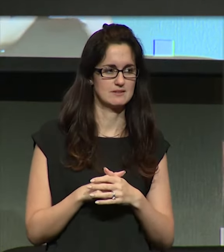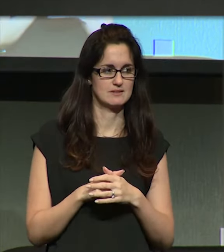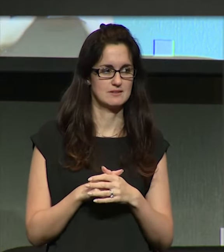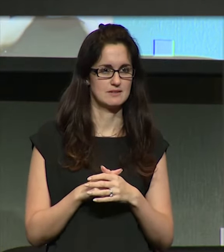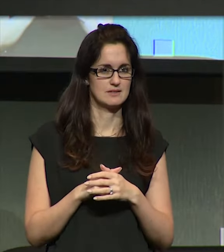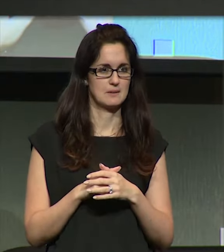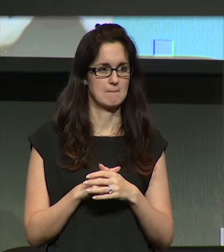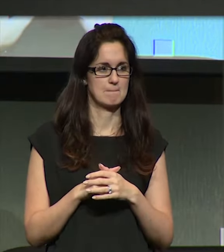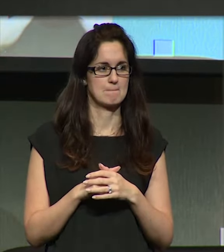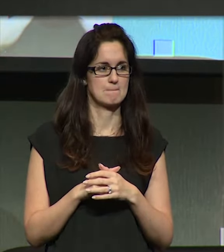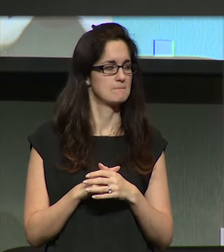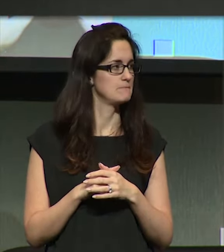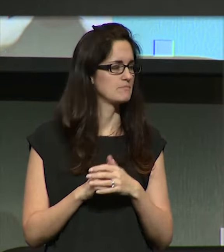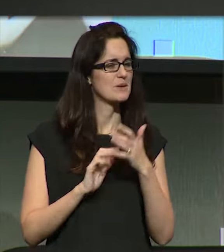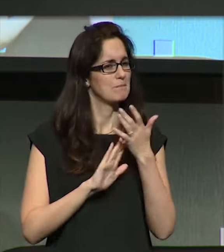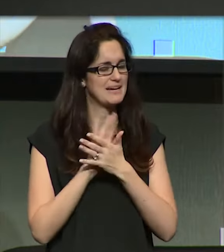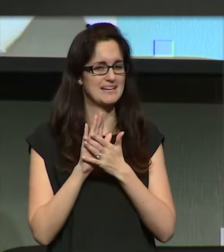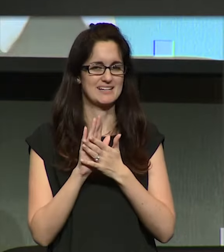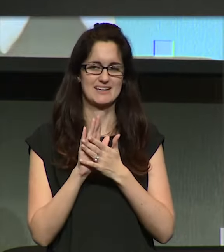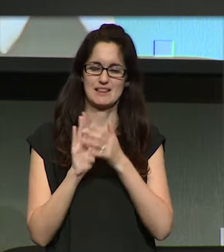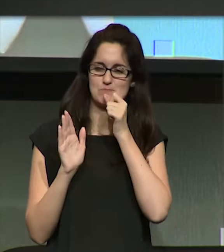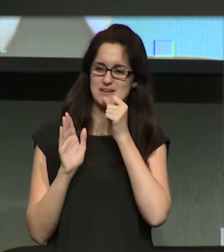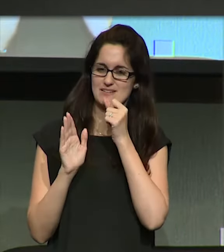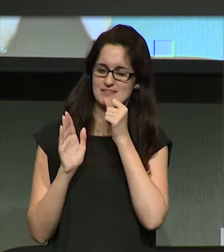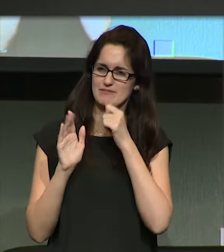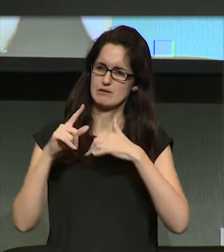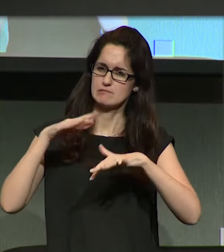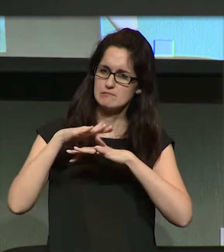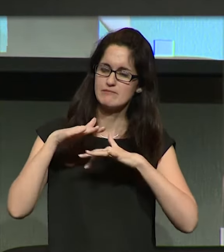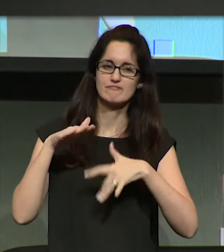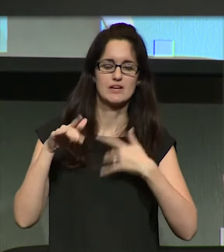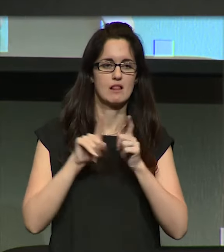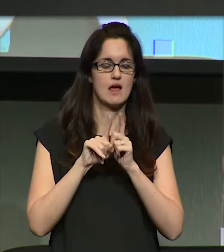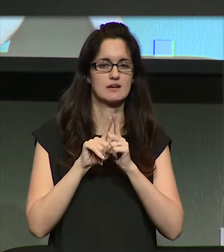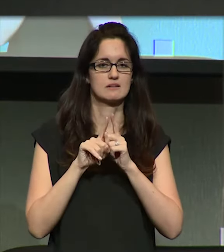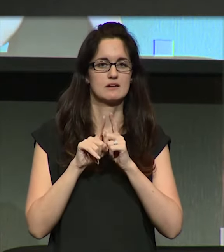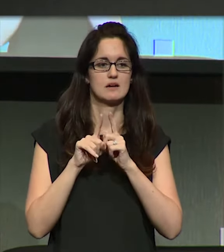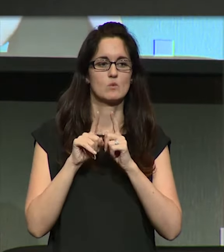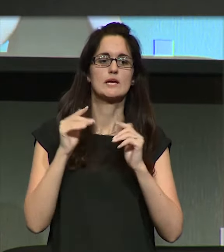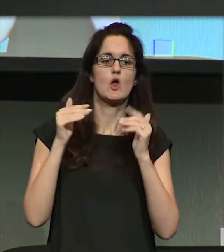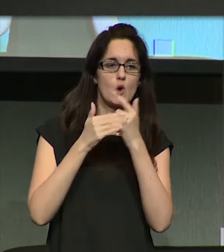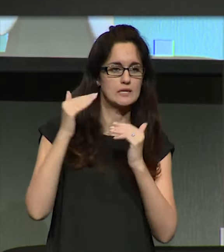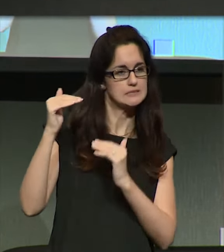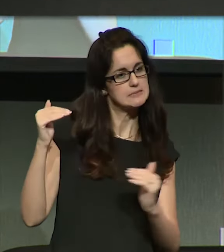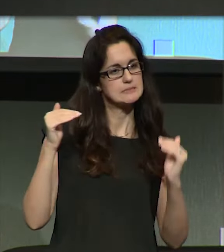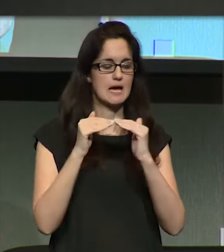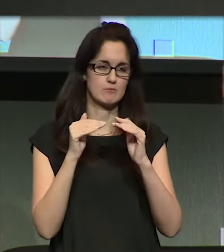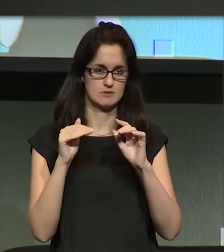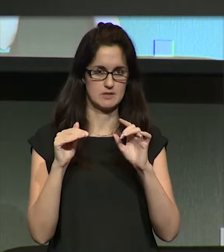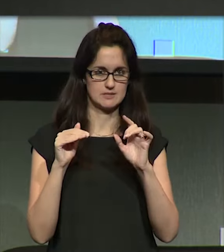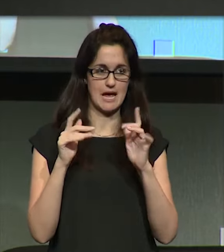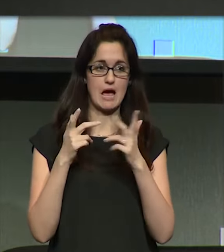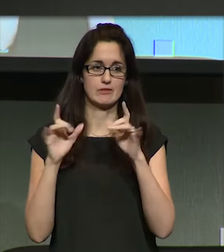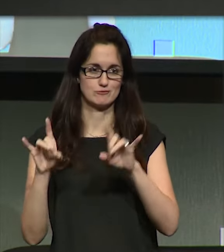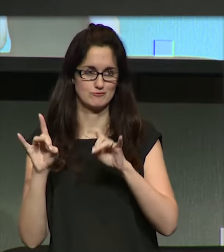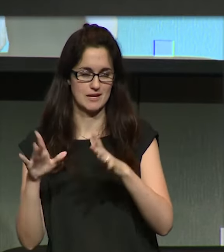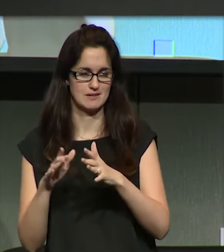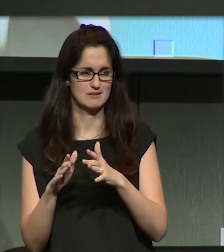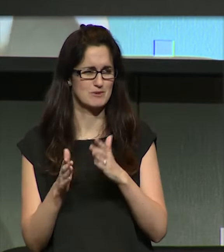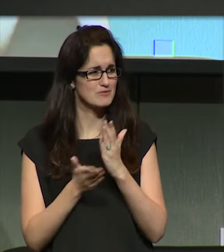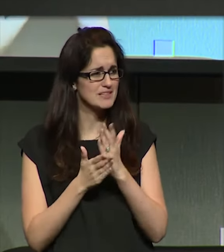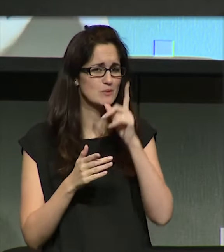we can only be as good as the average white Australian. When we were so much more than that. In fact, many of us are well beyond